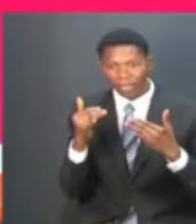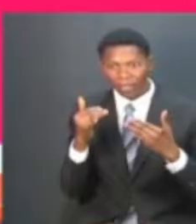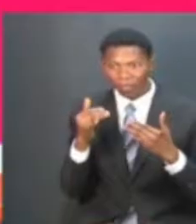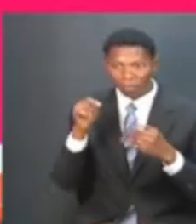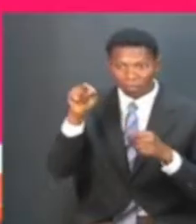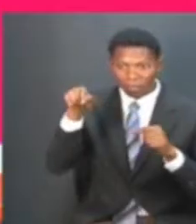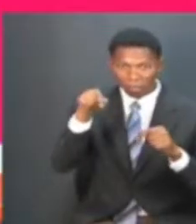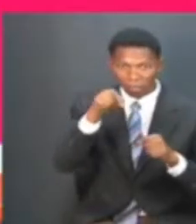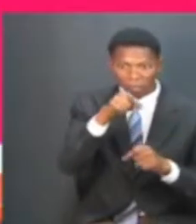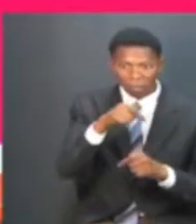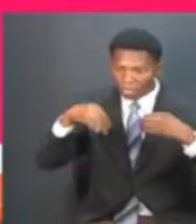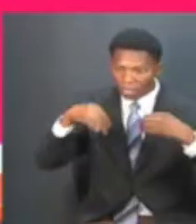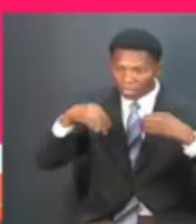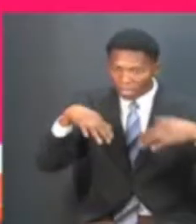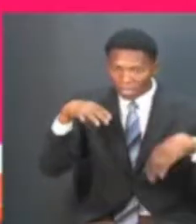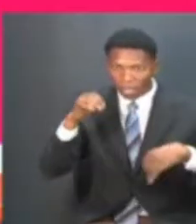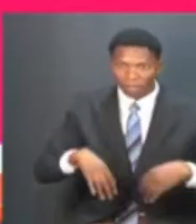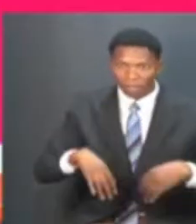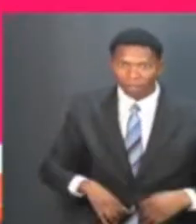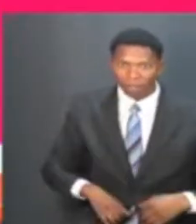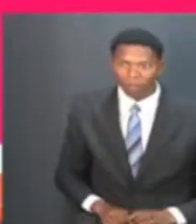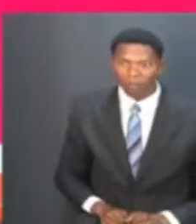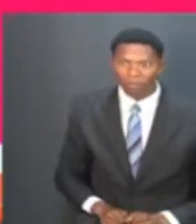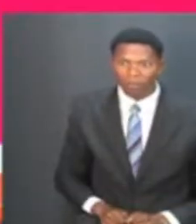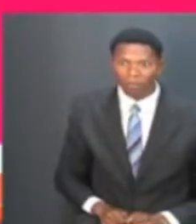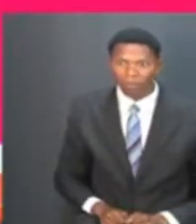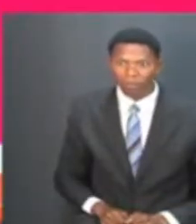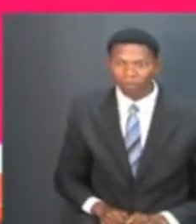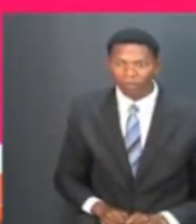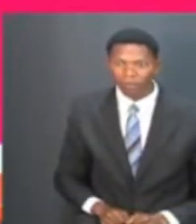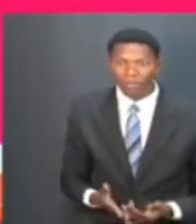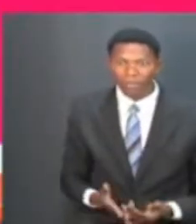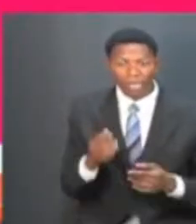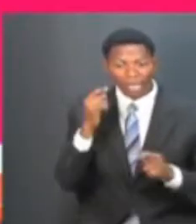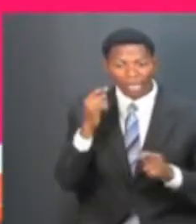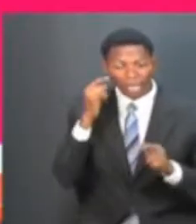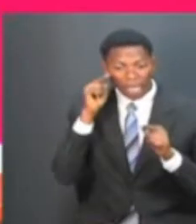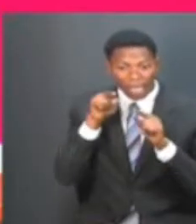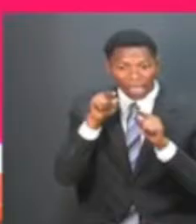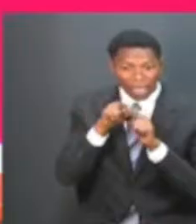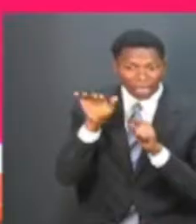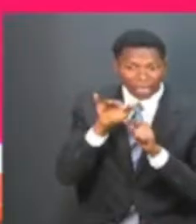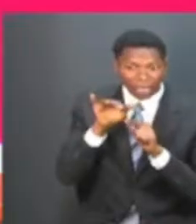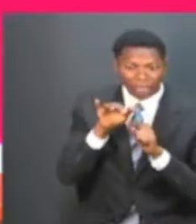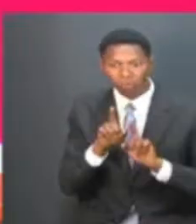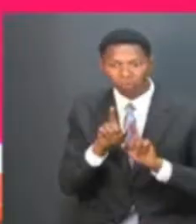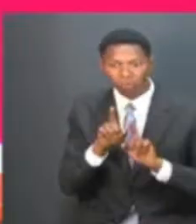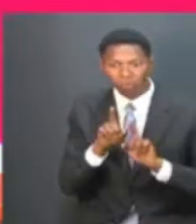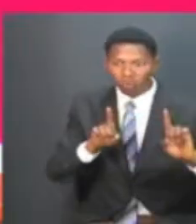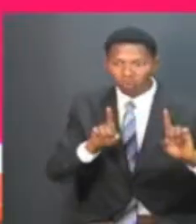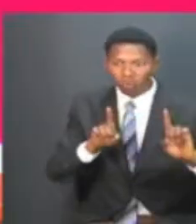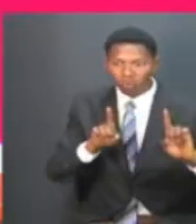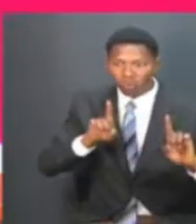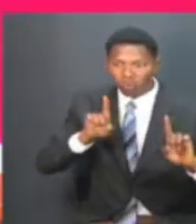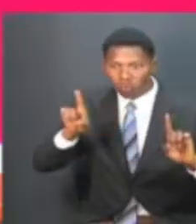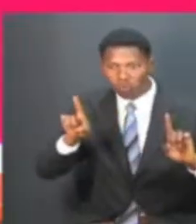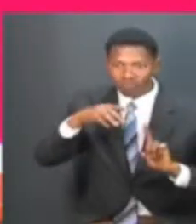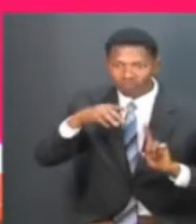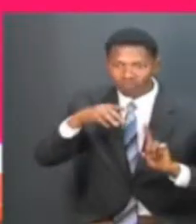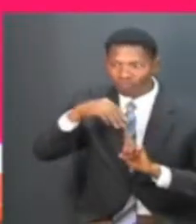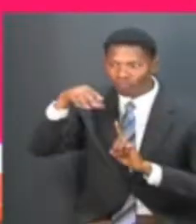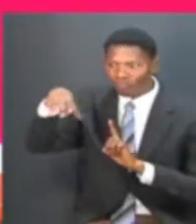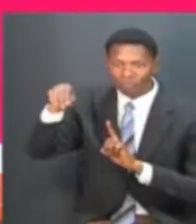contribute. Subject to the same agreement, we'll take 1-1